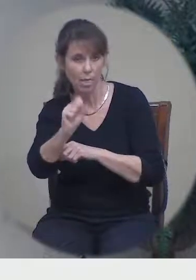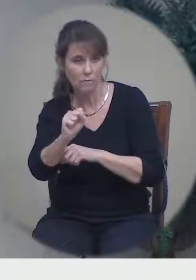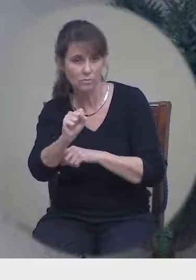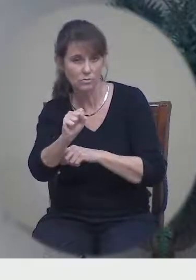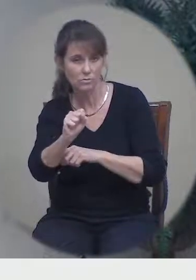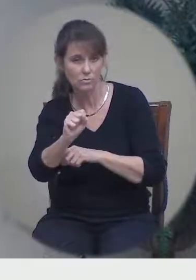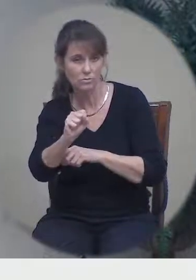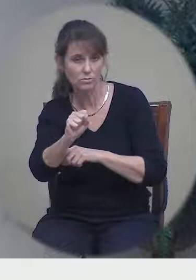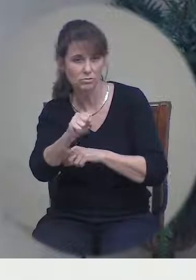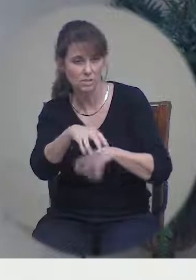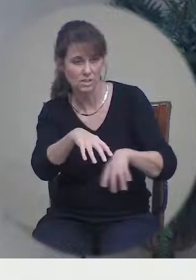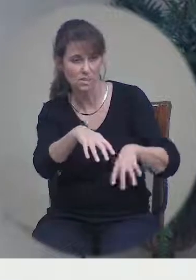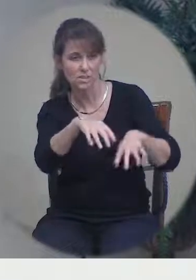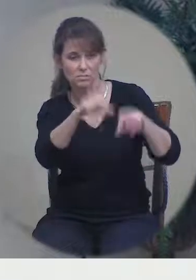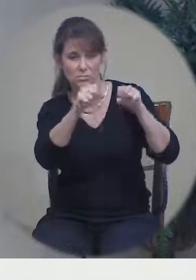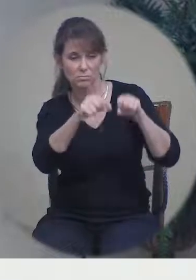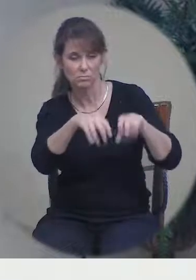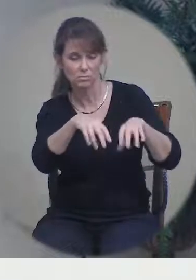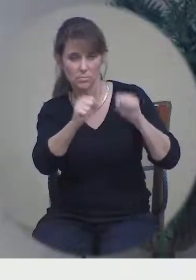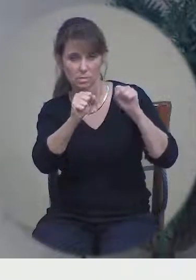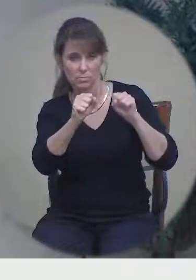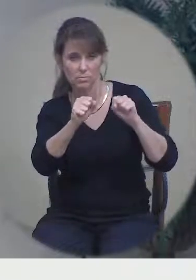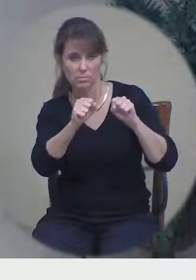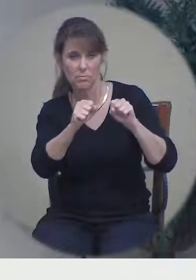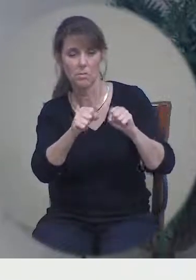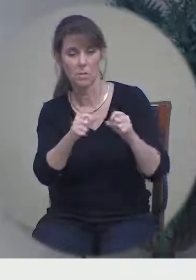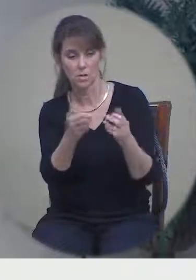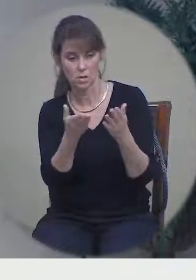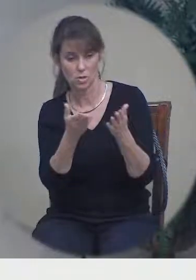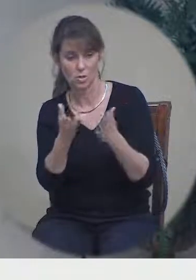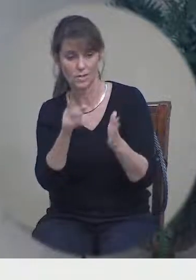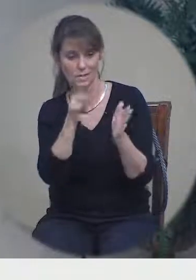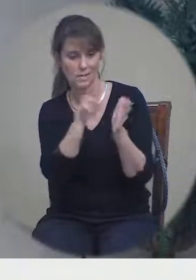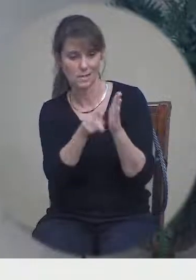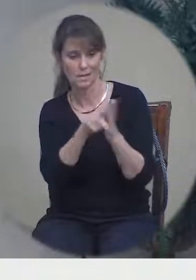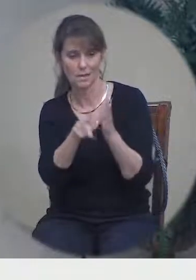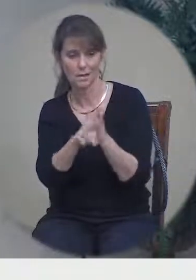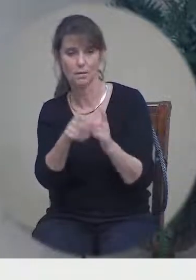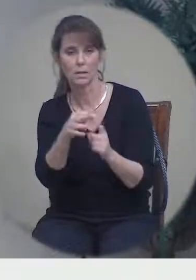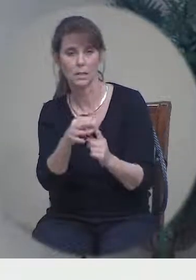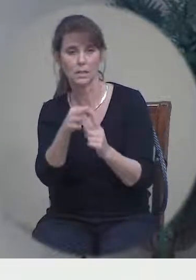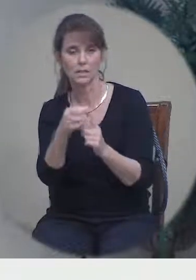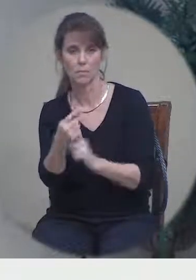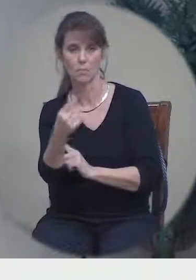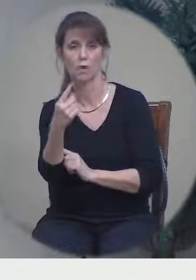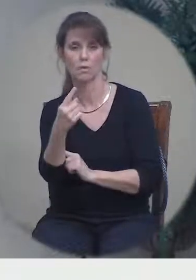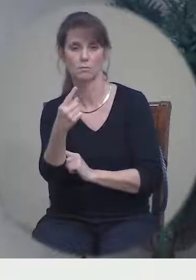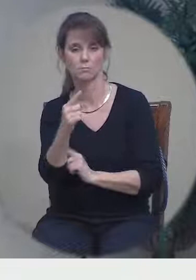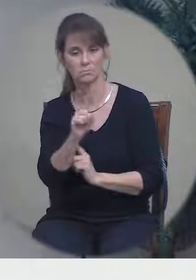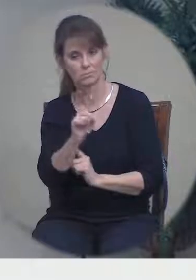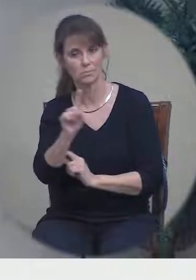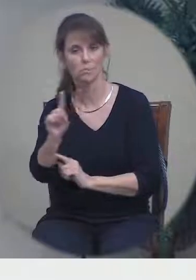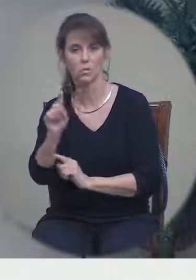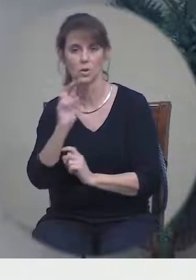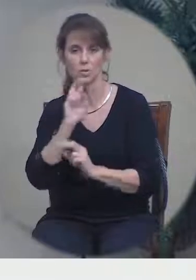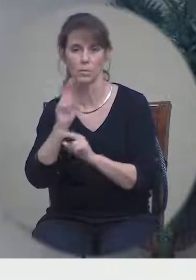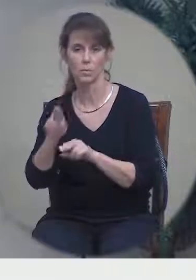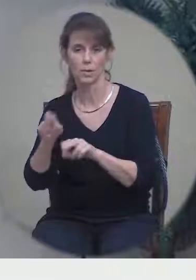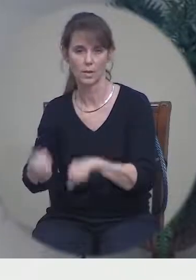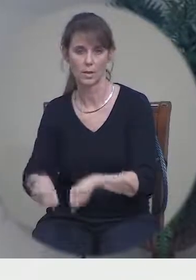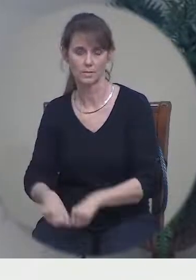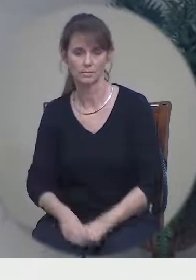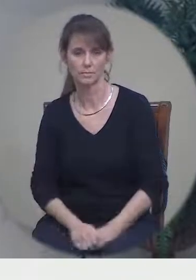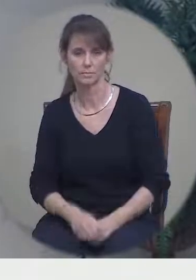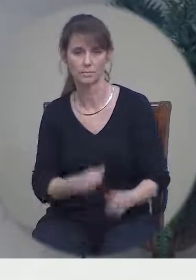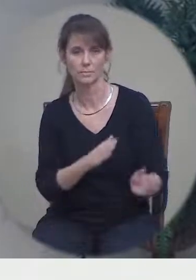camels, all except one. And then finally we had a wind that came and struck the home where